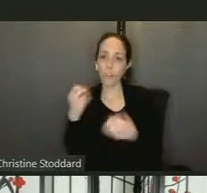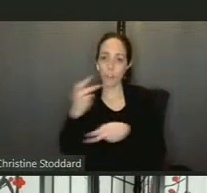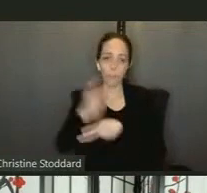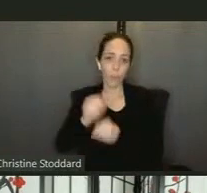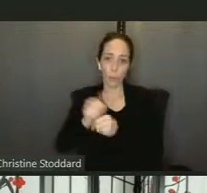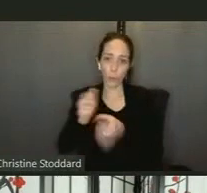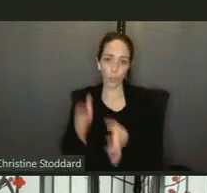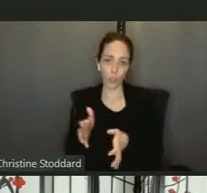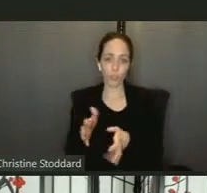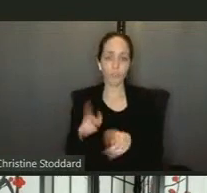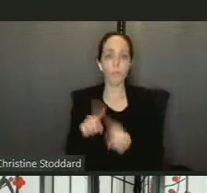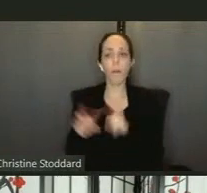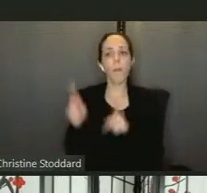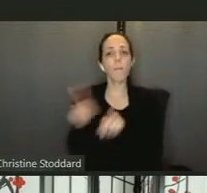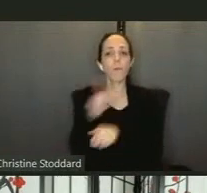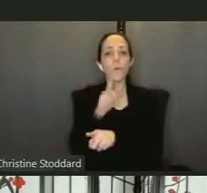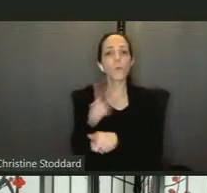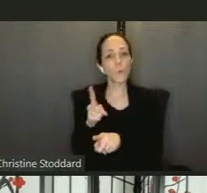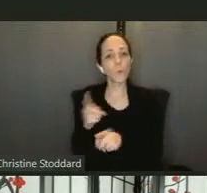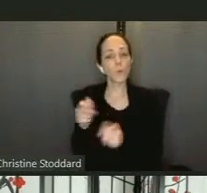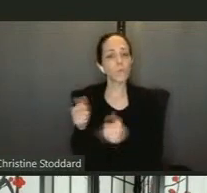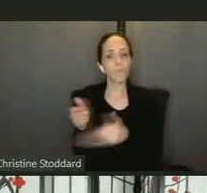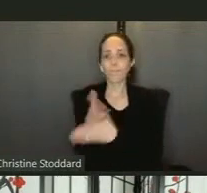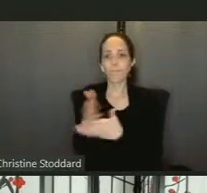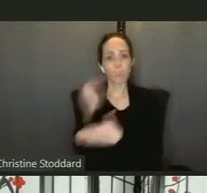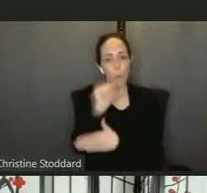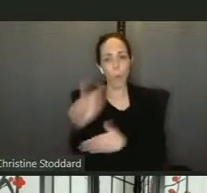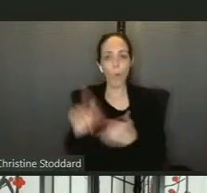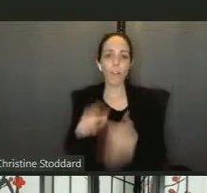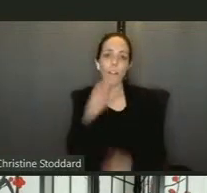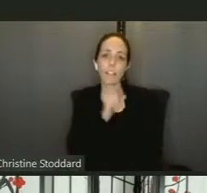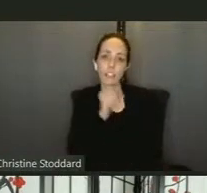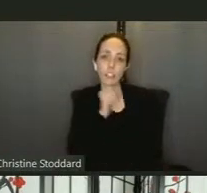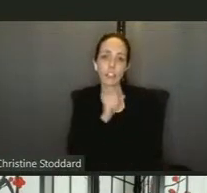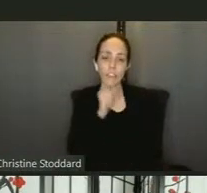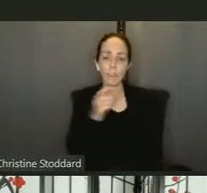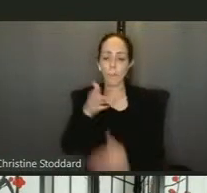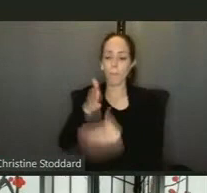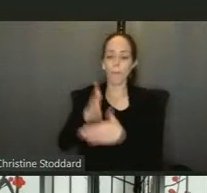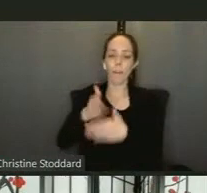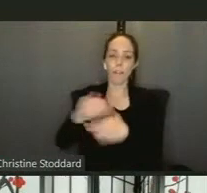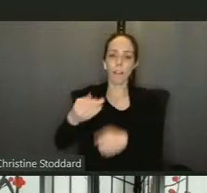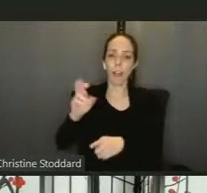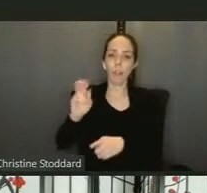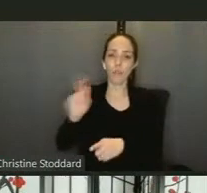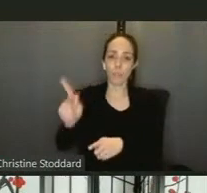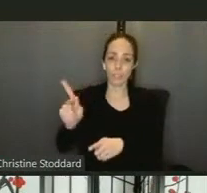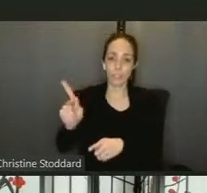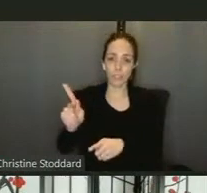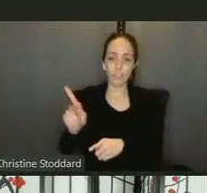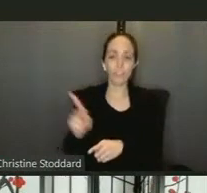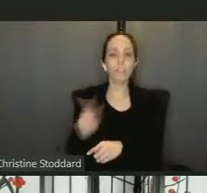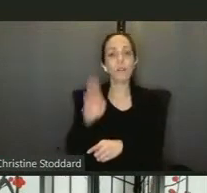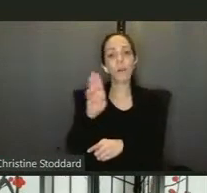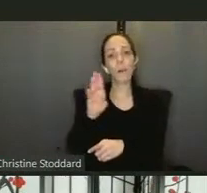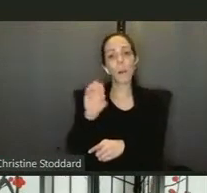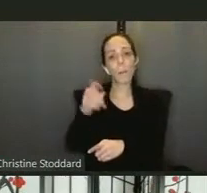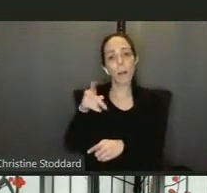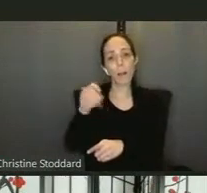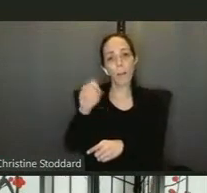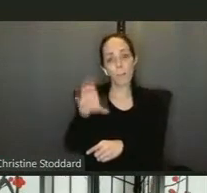underlying conditions that put them at moderately higher risk. People of color or BIPOC communities at higher risk for severe